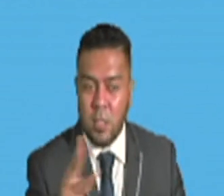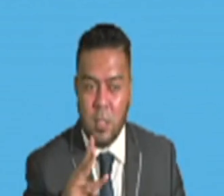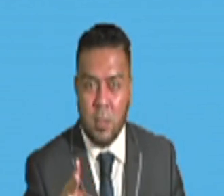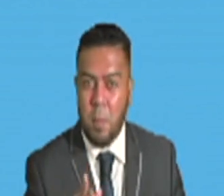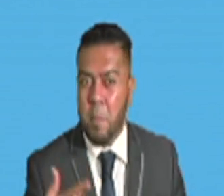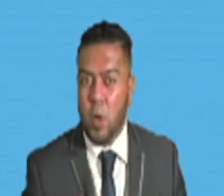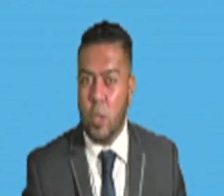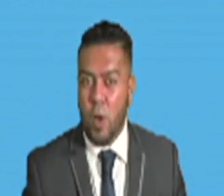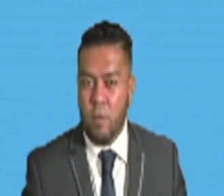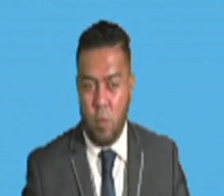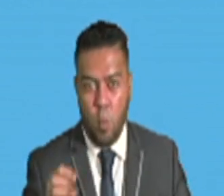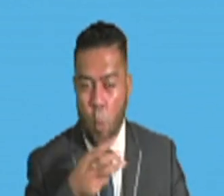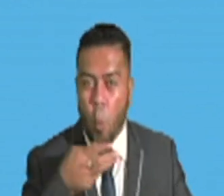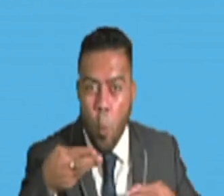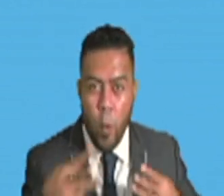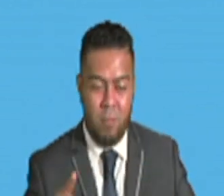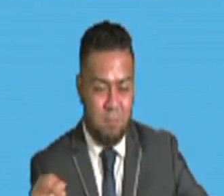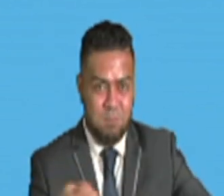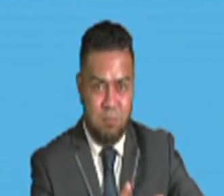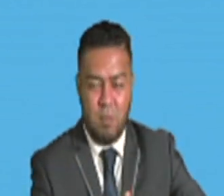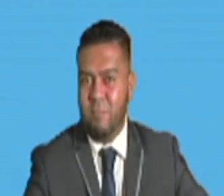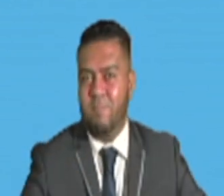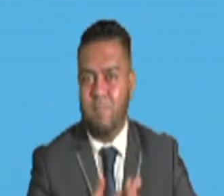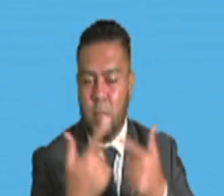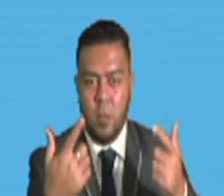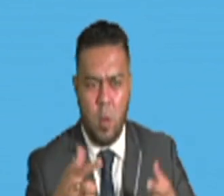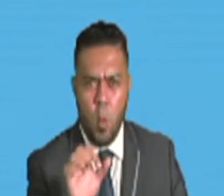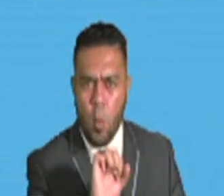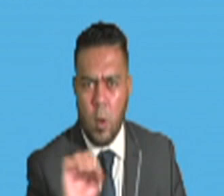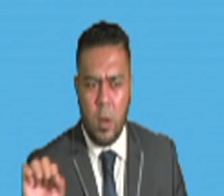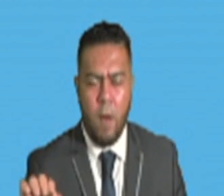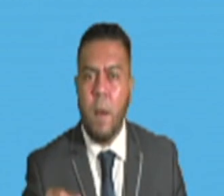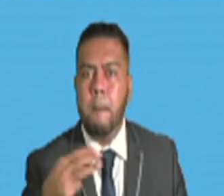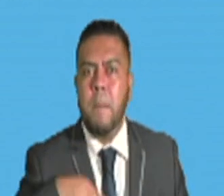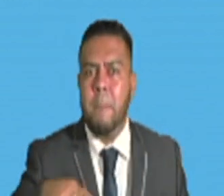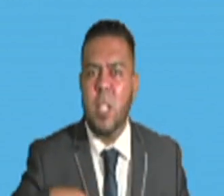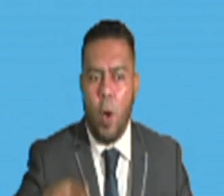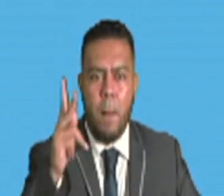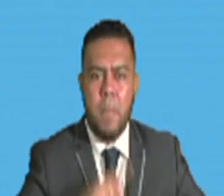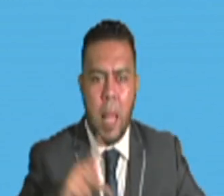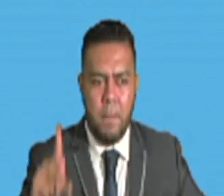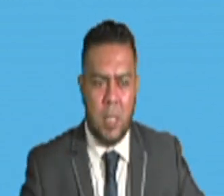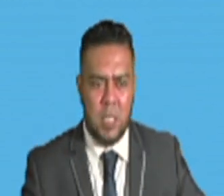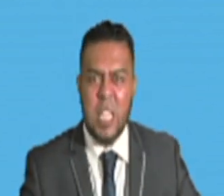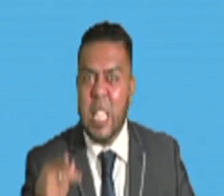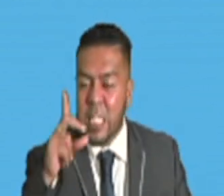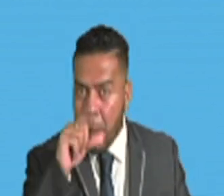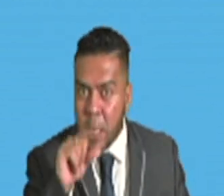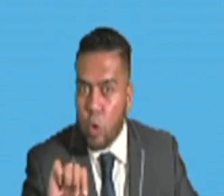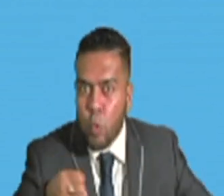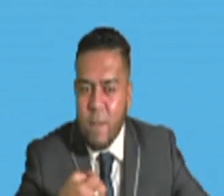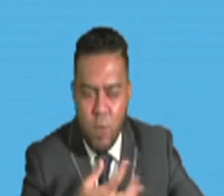the enormous impact such utterances have by members of Parliament. Its ability to